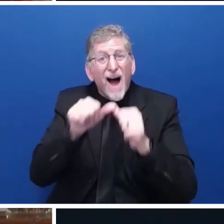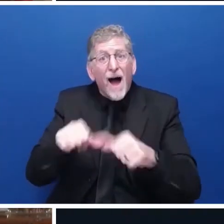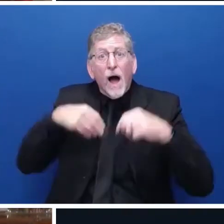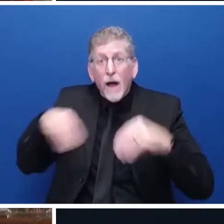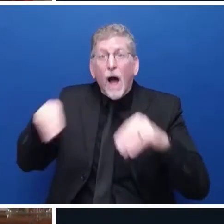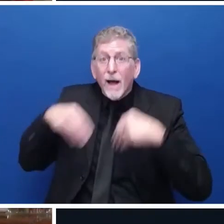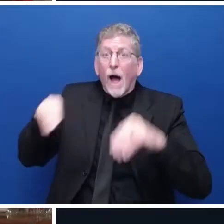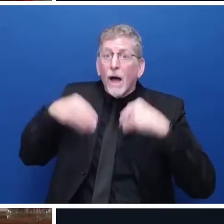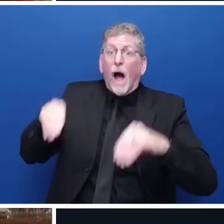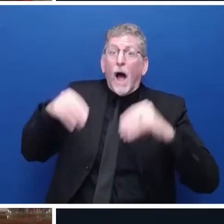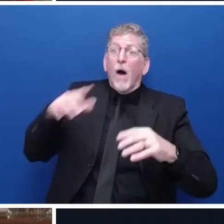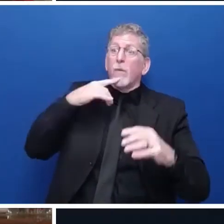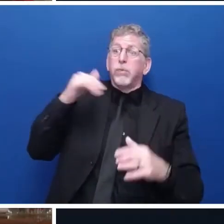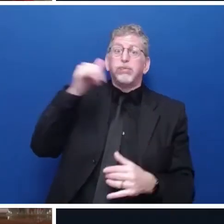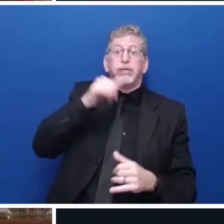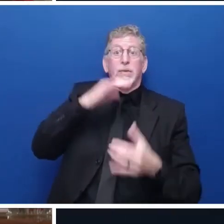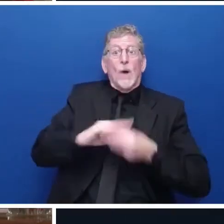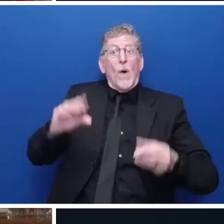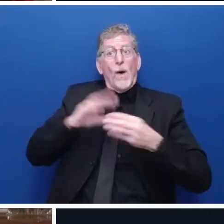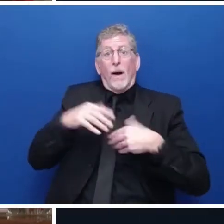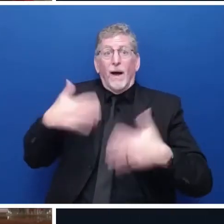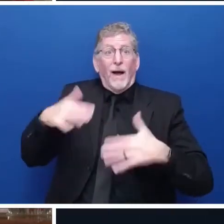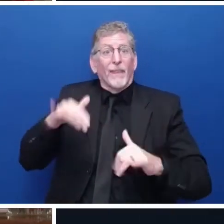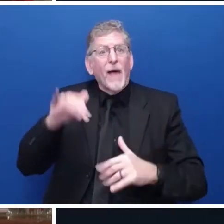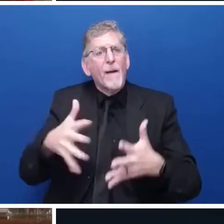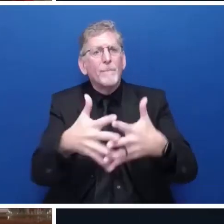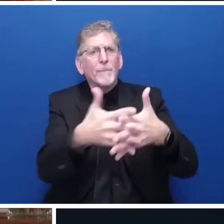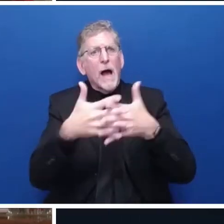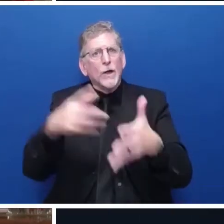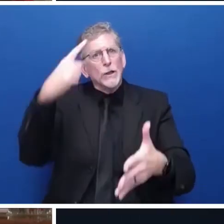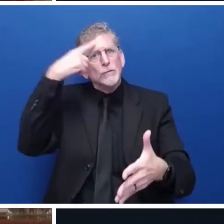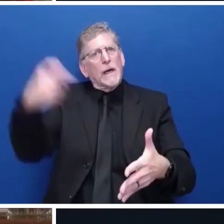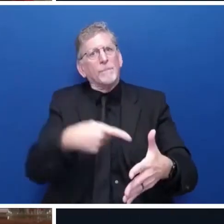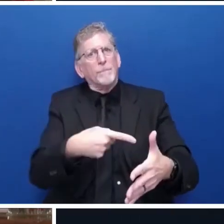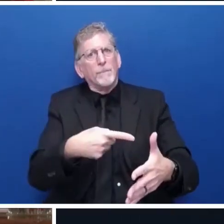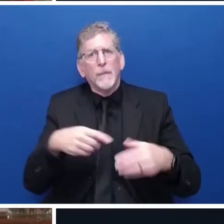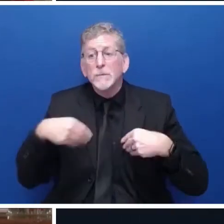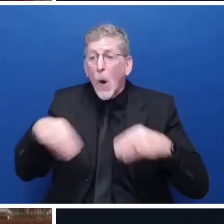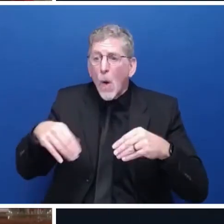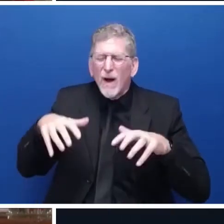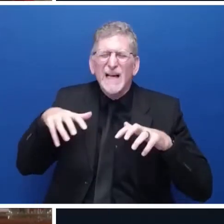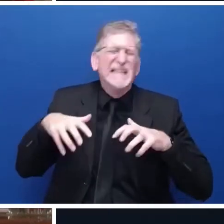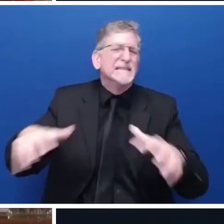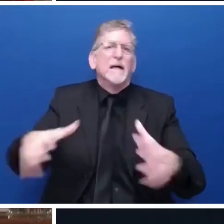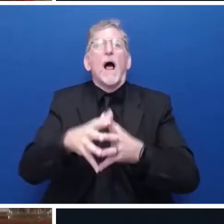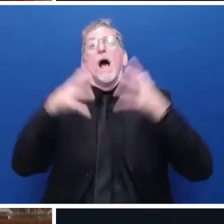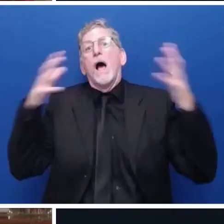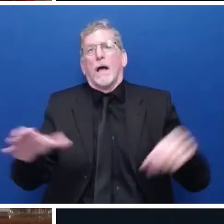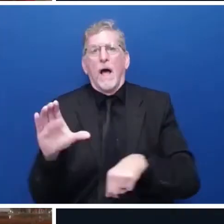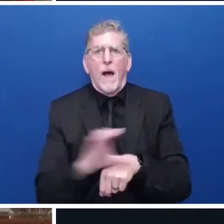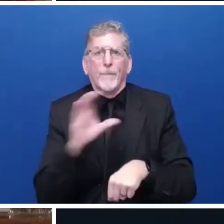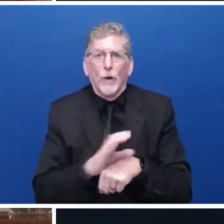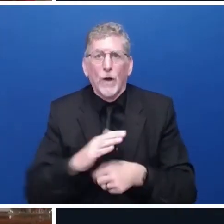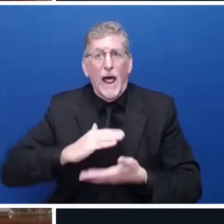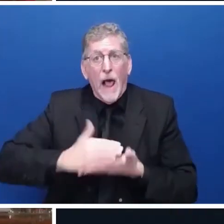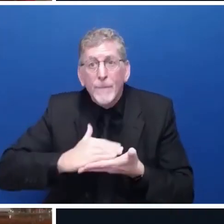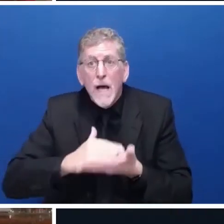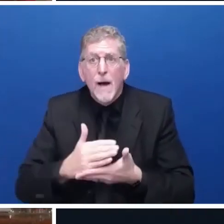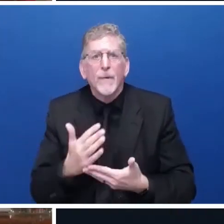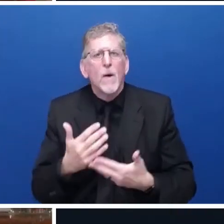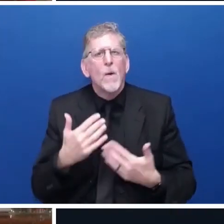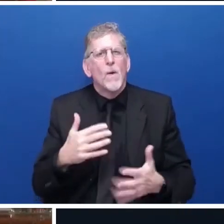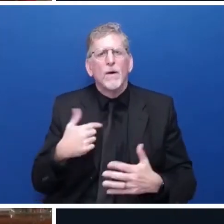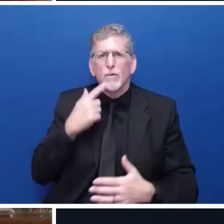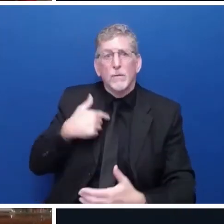sold a lot of computers, a lot of those laptops, so I congratulate him on that, but I really thank him and Susan, as well as others